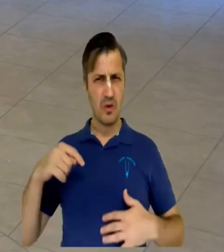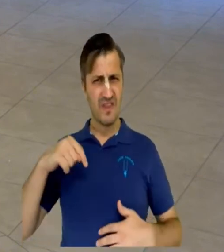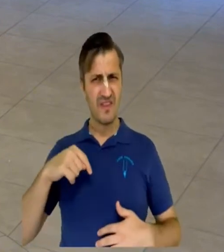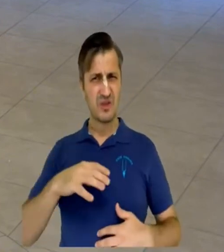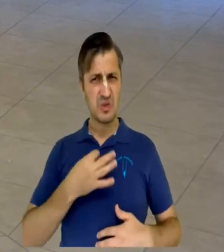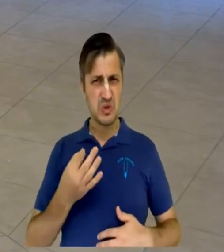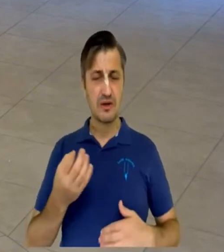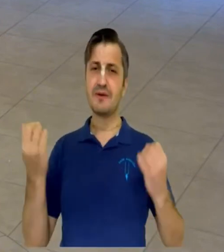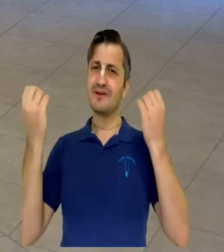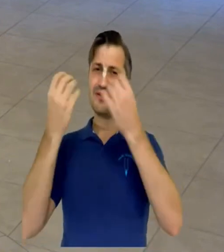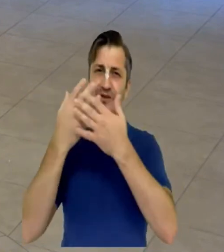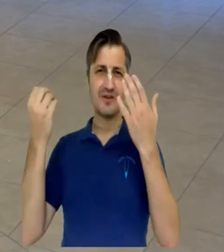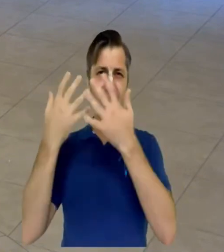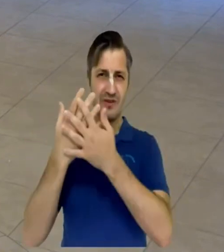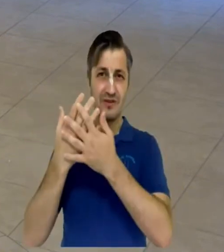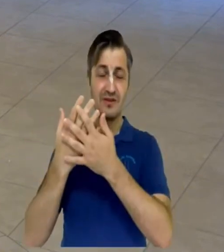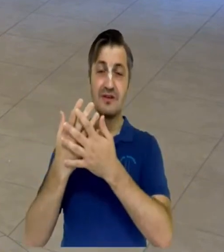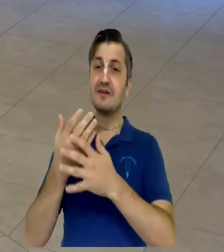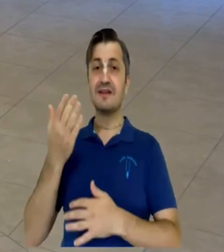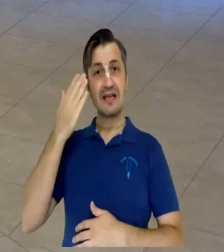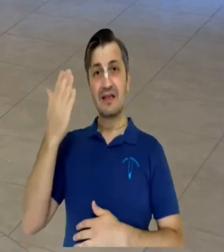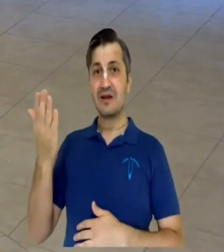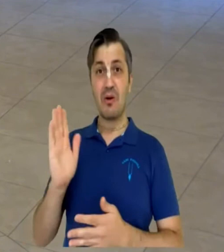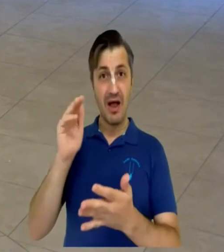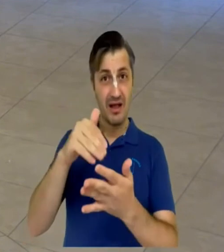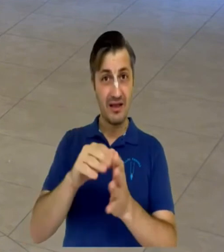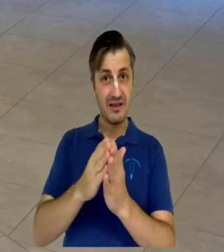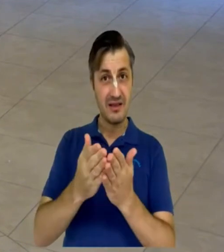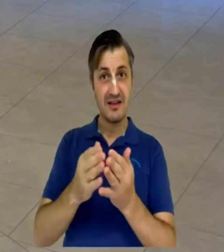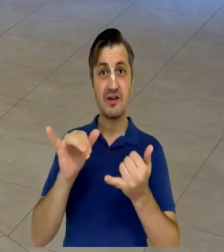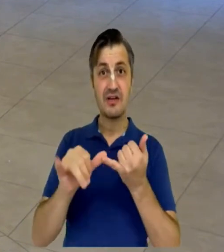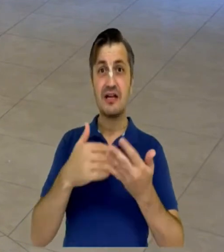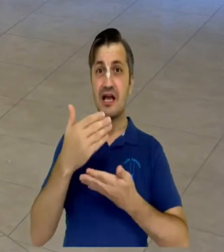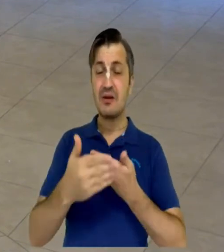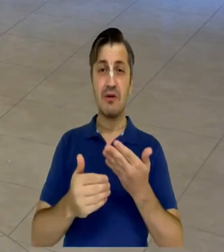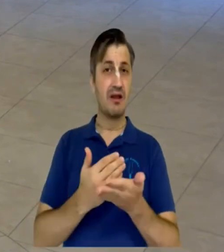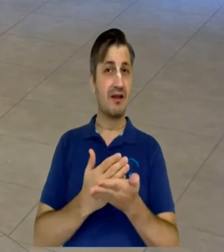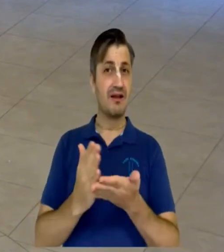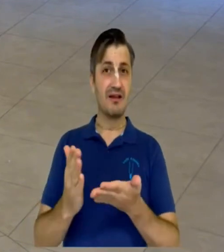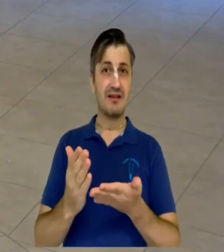basic ABC of the Bhagavad Gita when Krishna explains, Natveva ham jatu nasam,